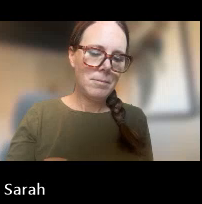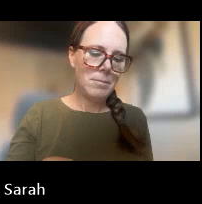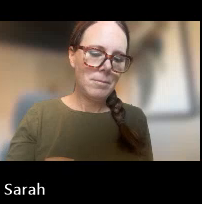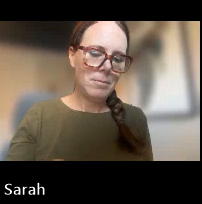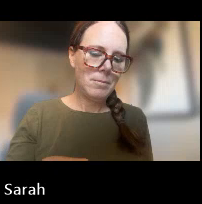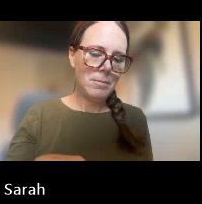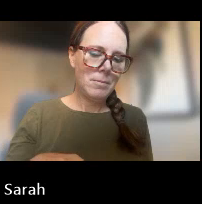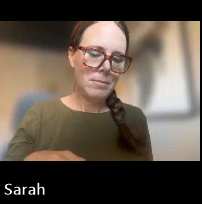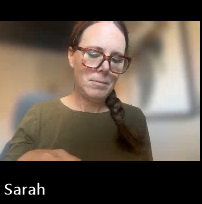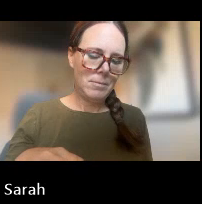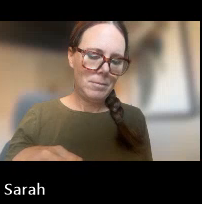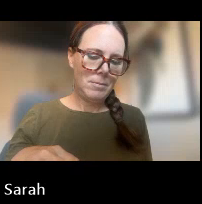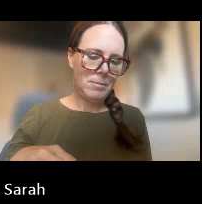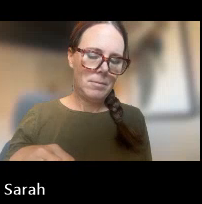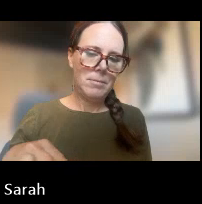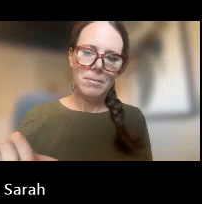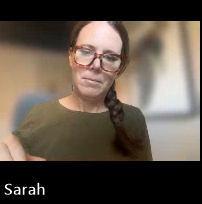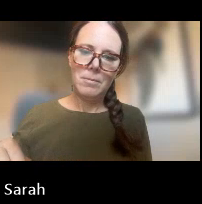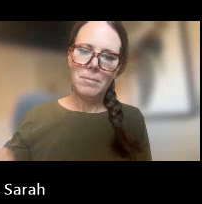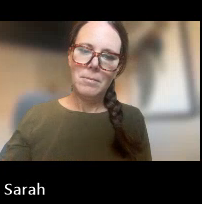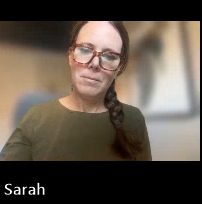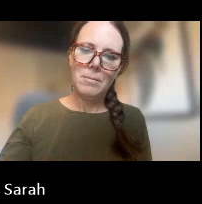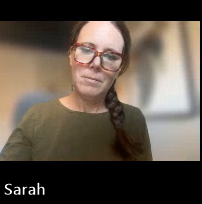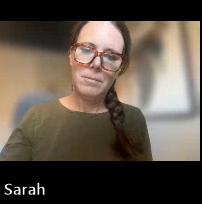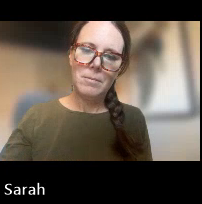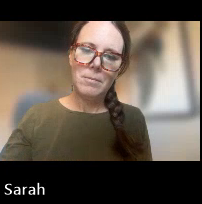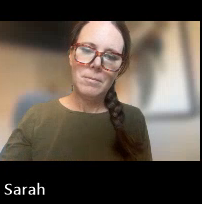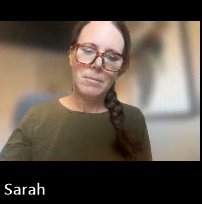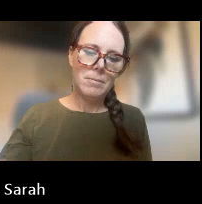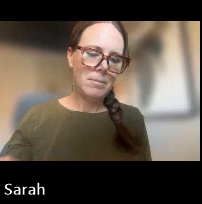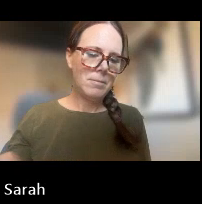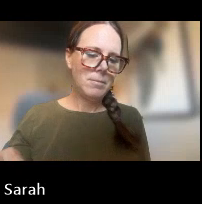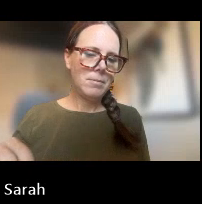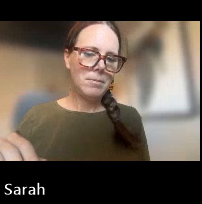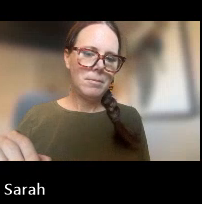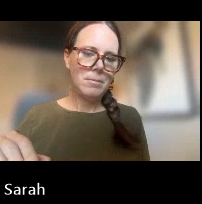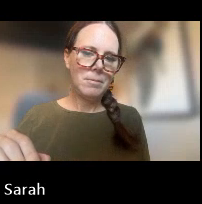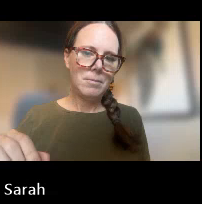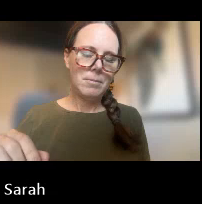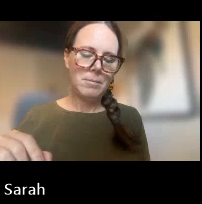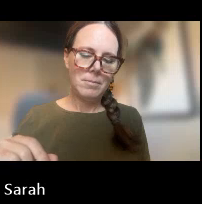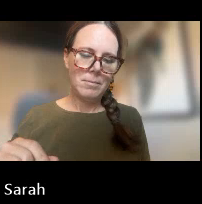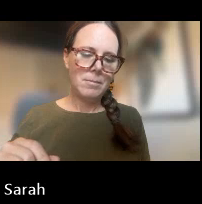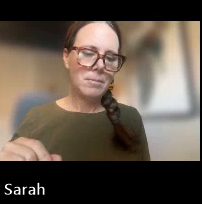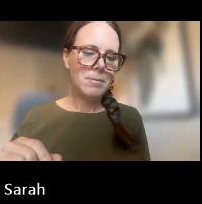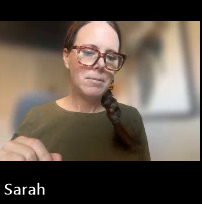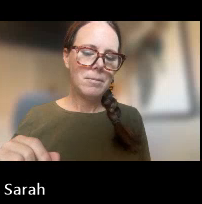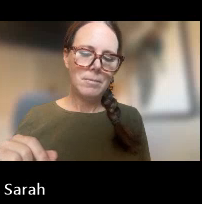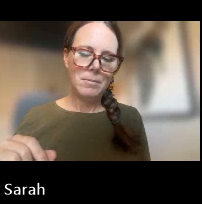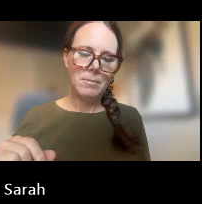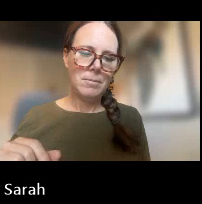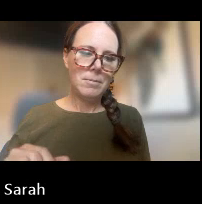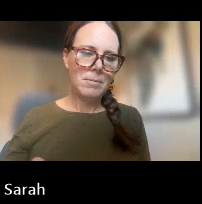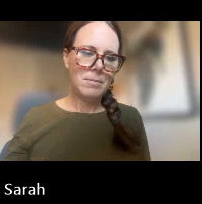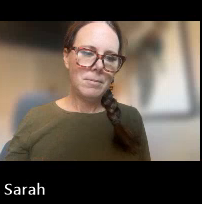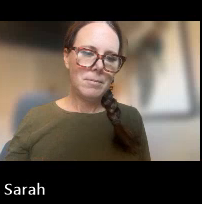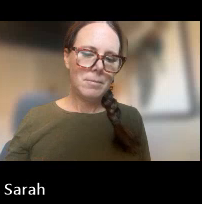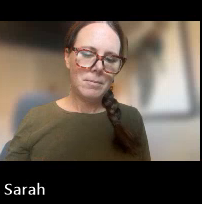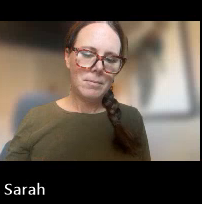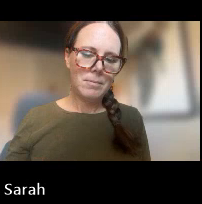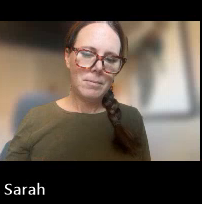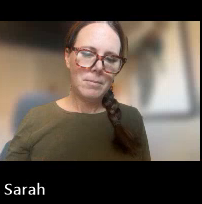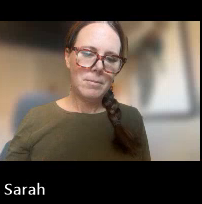be like a dip. I believe. I recall the, I think it was the Lions Club for